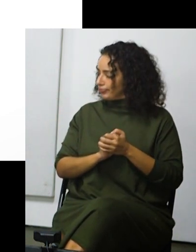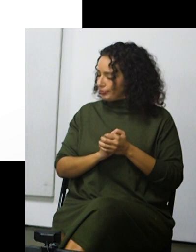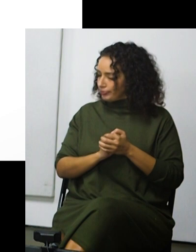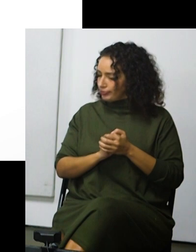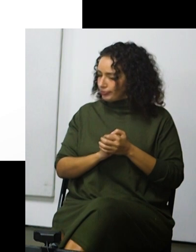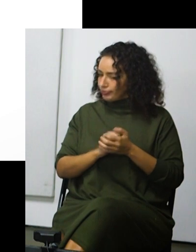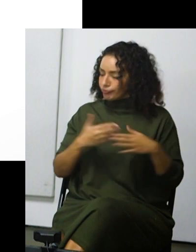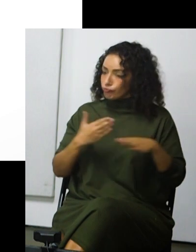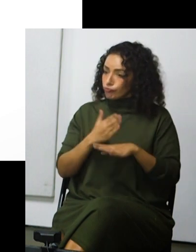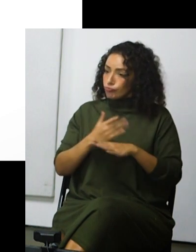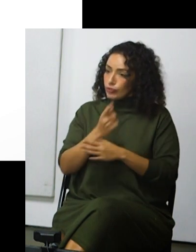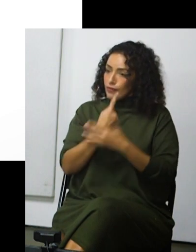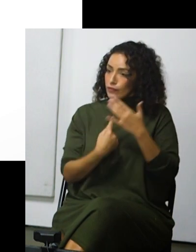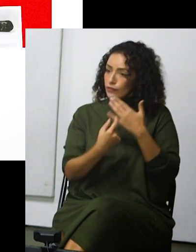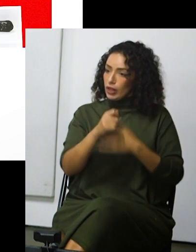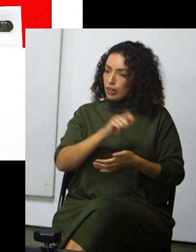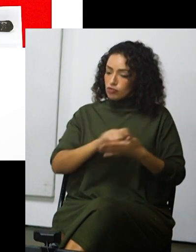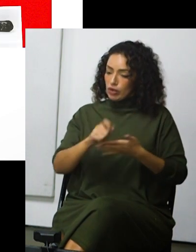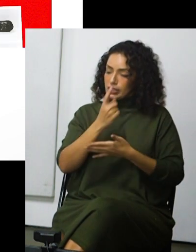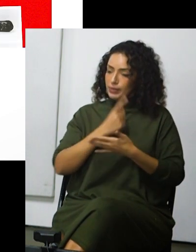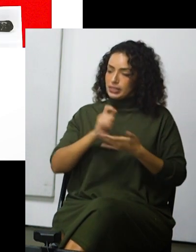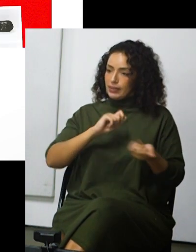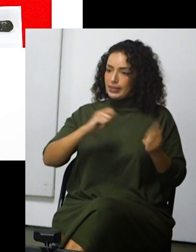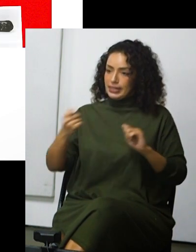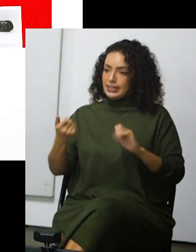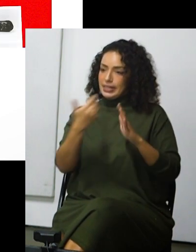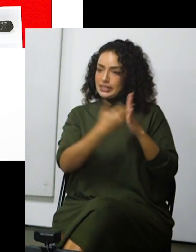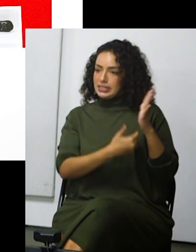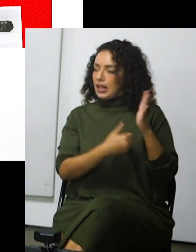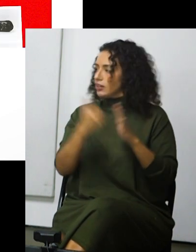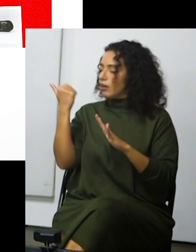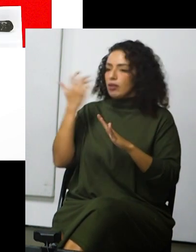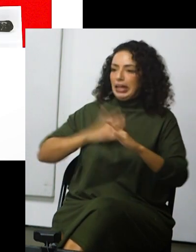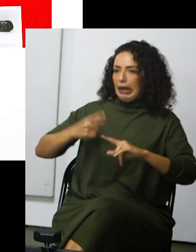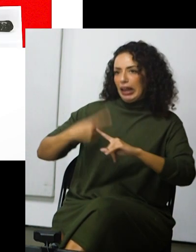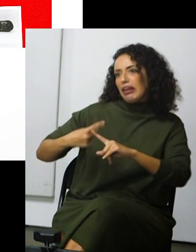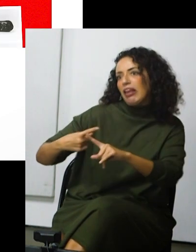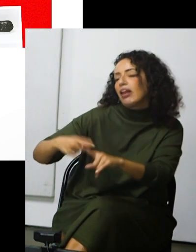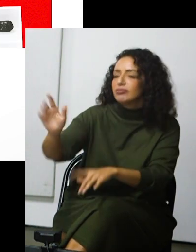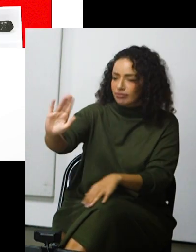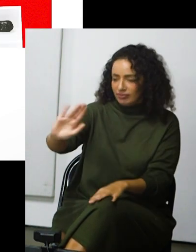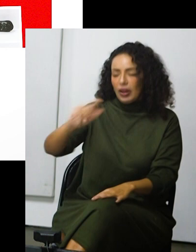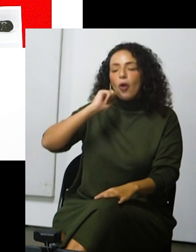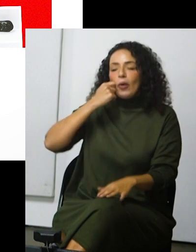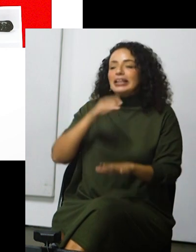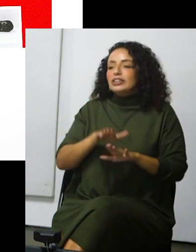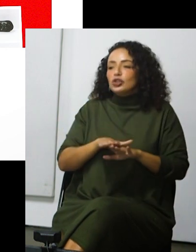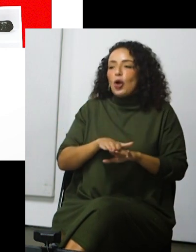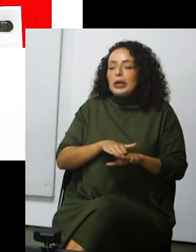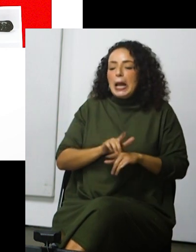Work as a freelance writer, next slide please. They're not all going to be this quick, this will be over soon.